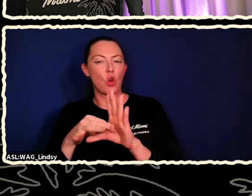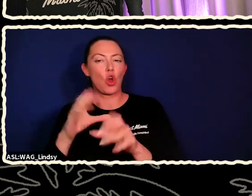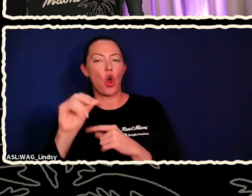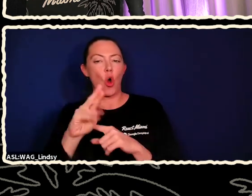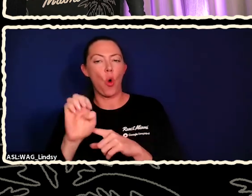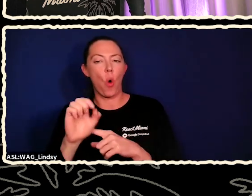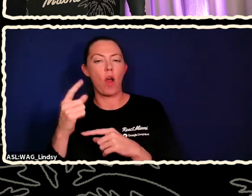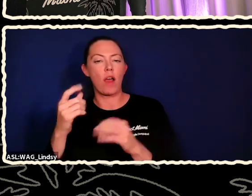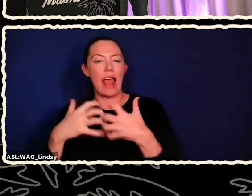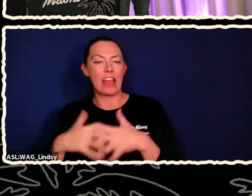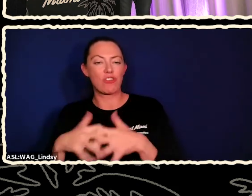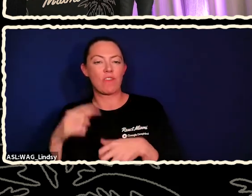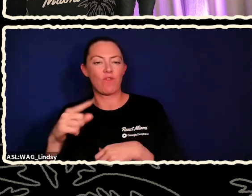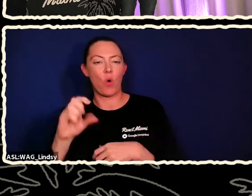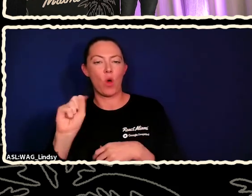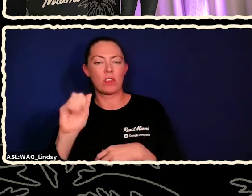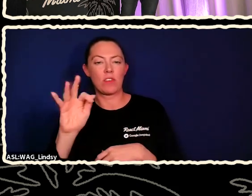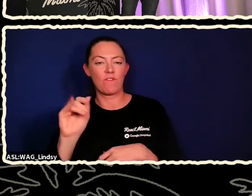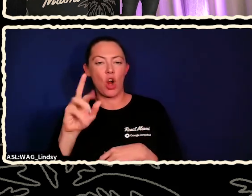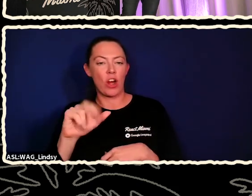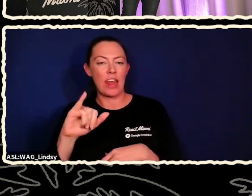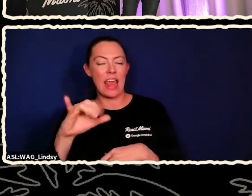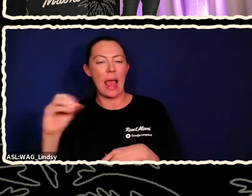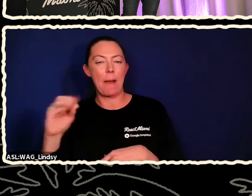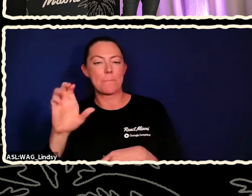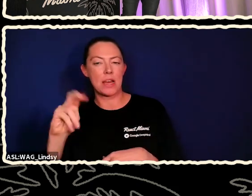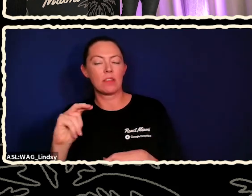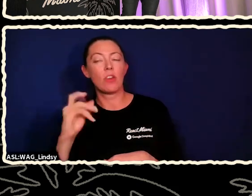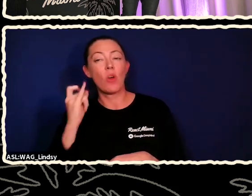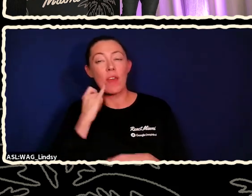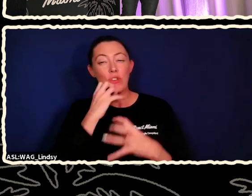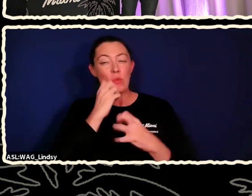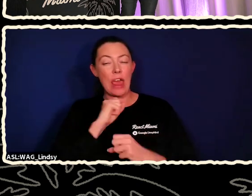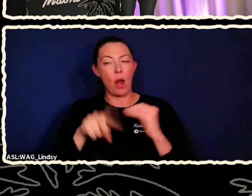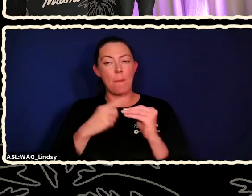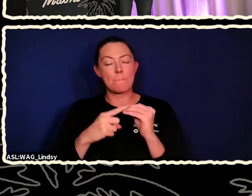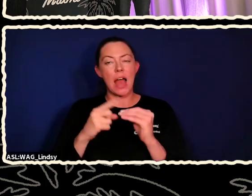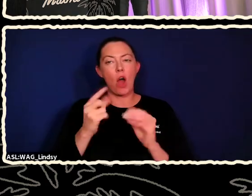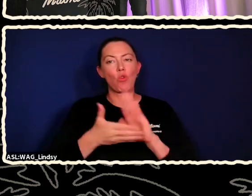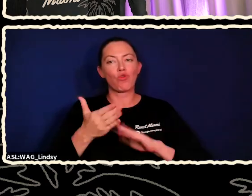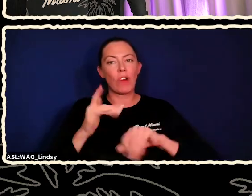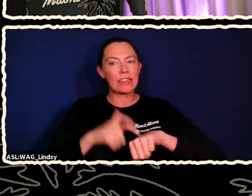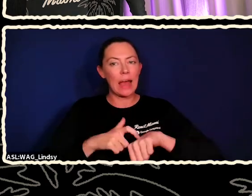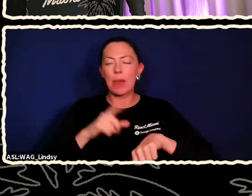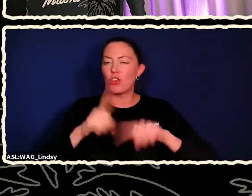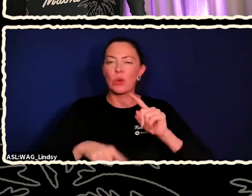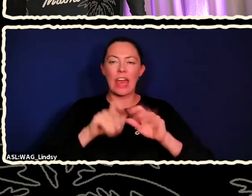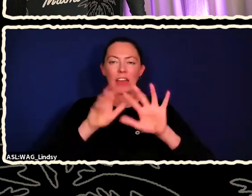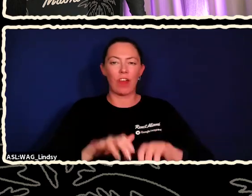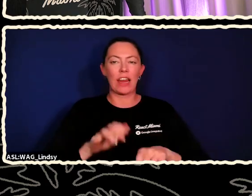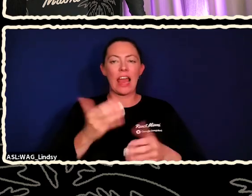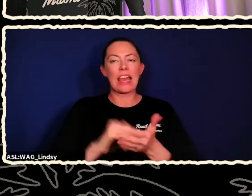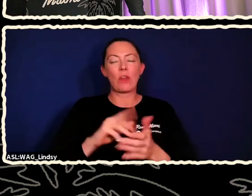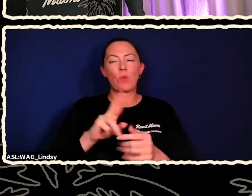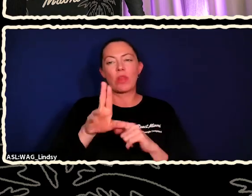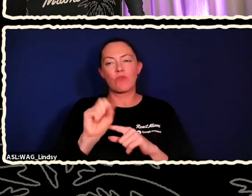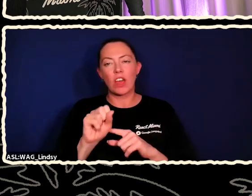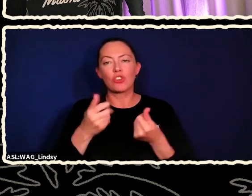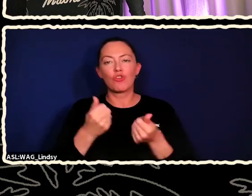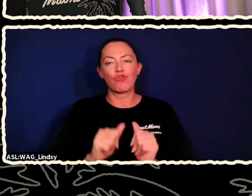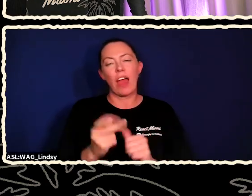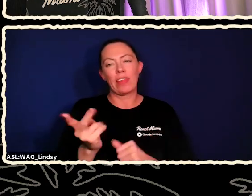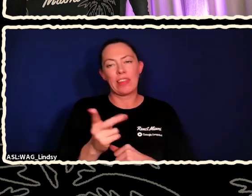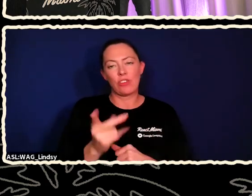our types. And anything else is how the engine runs your code. If you care about runtime perf and you can't rewrite it in Rust, then try Dino or Bun if you're stuck with